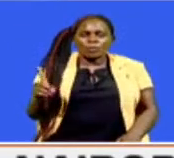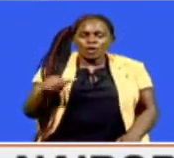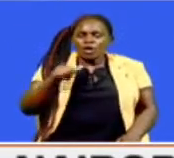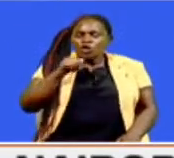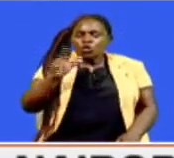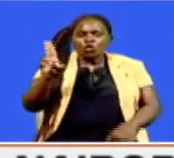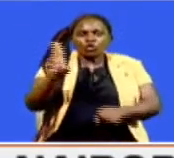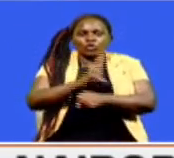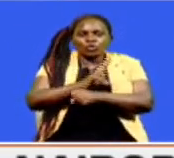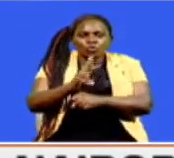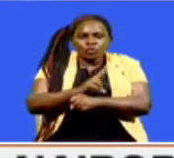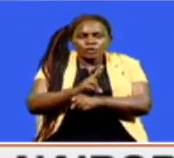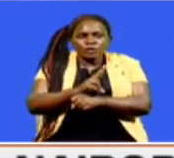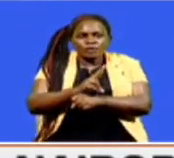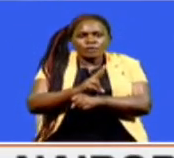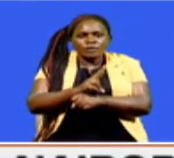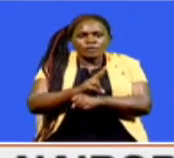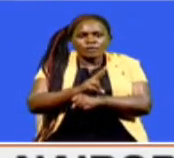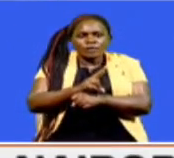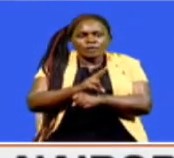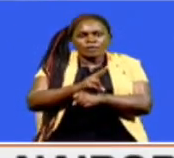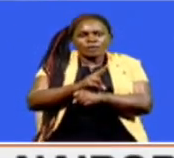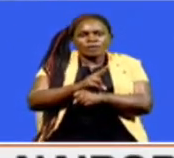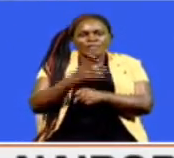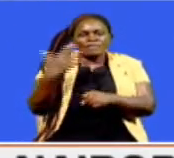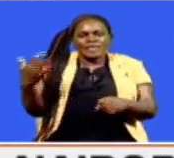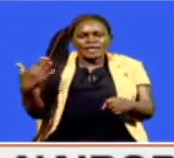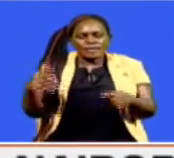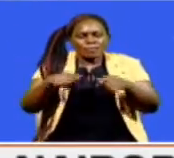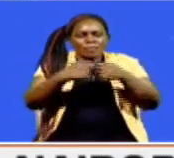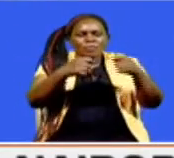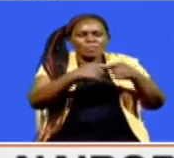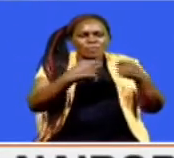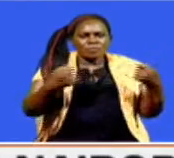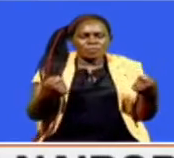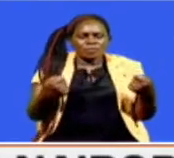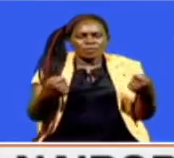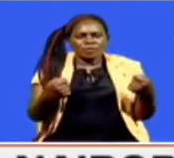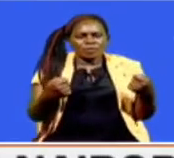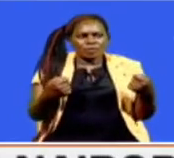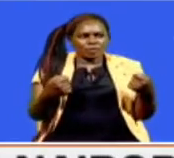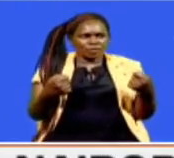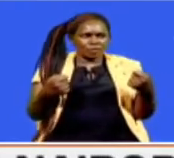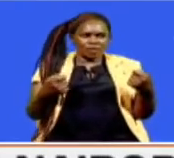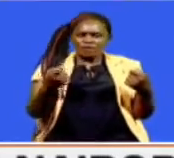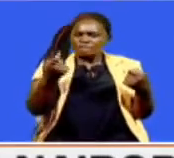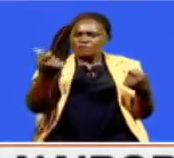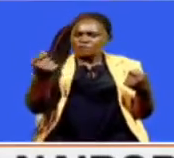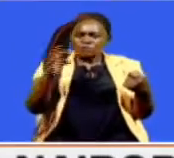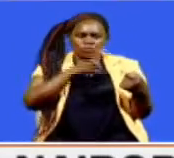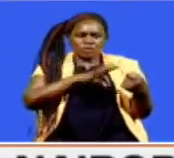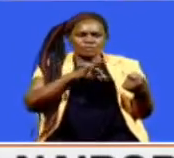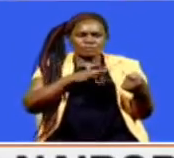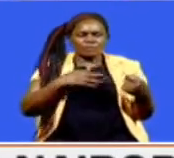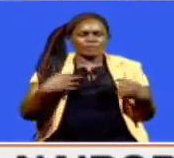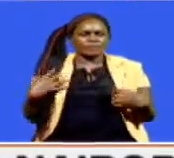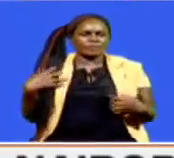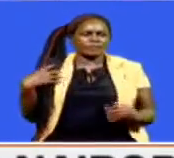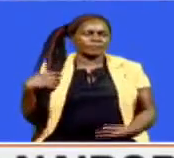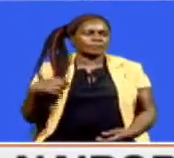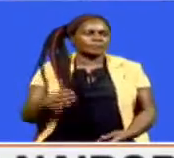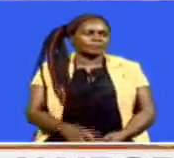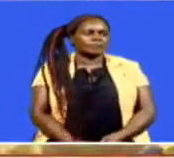not use it for, you know, development of properties that are either going to only help a few individuals. Daniel Karioki,